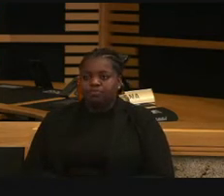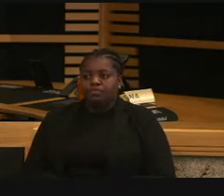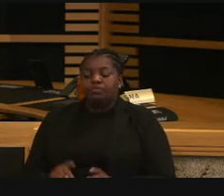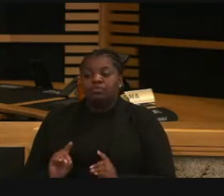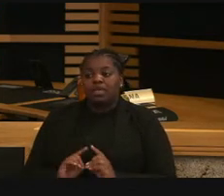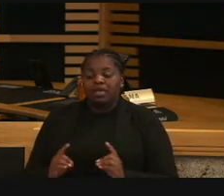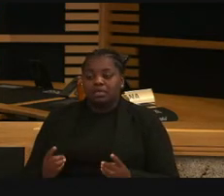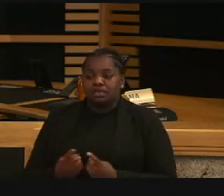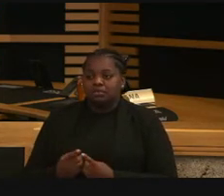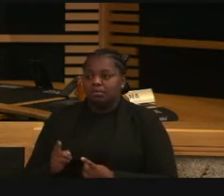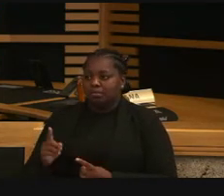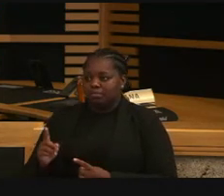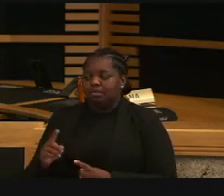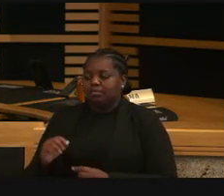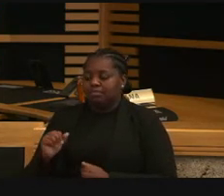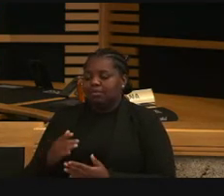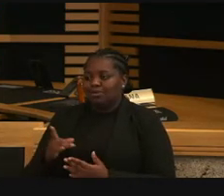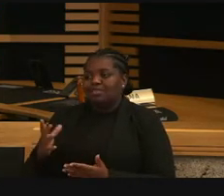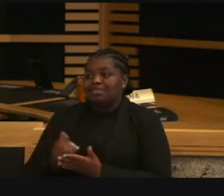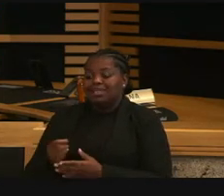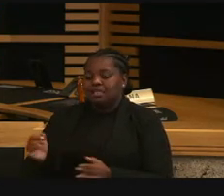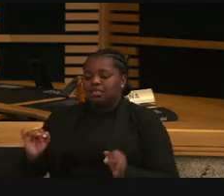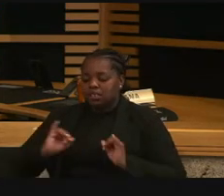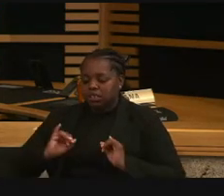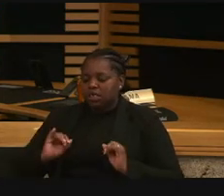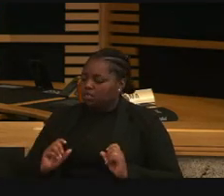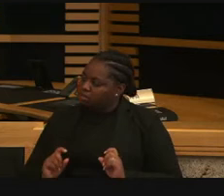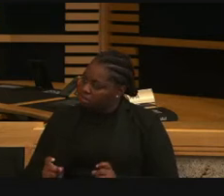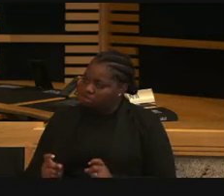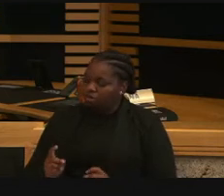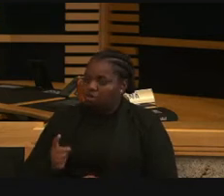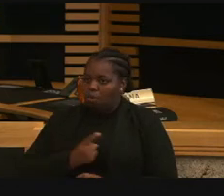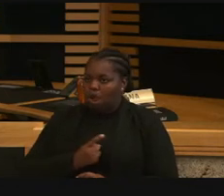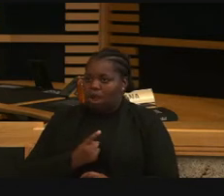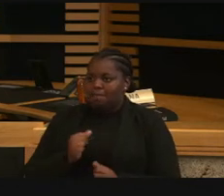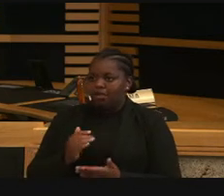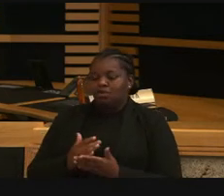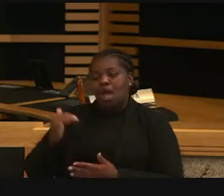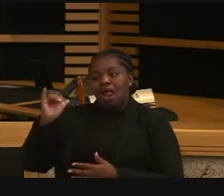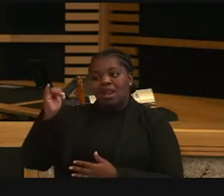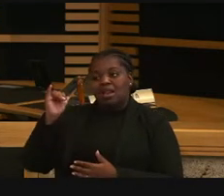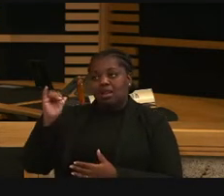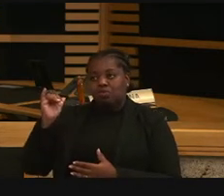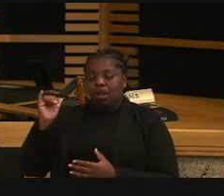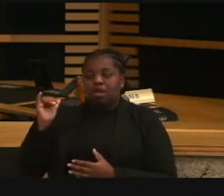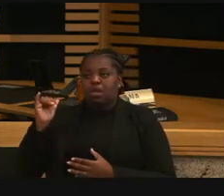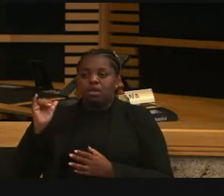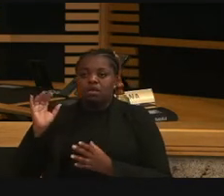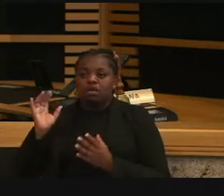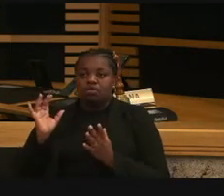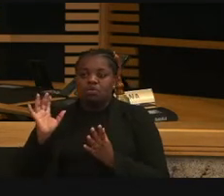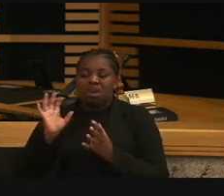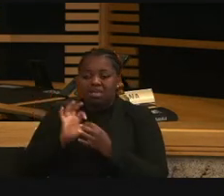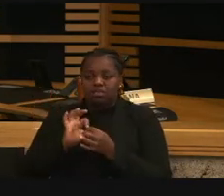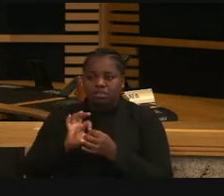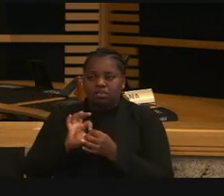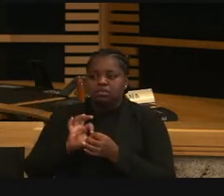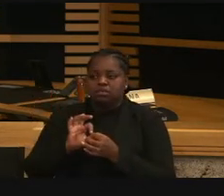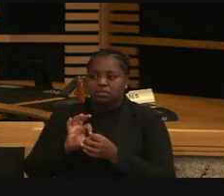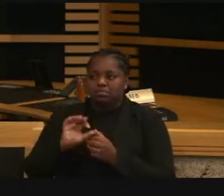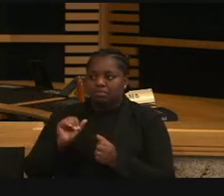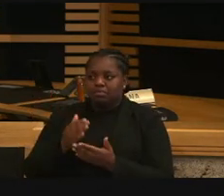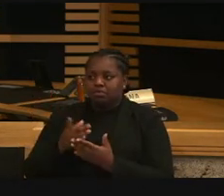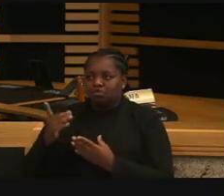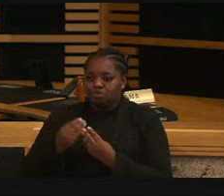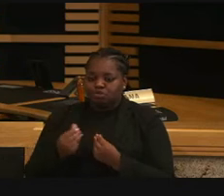of urgency, ensure that network connection in the district is attended to